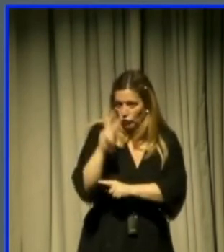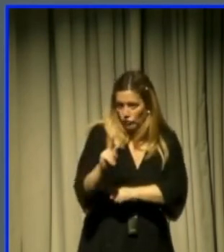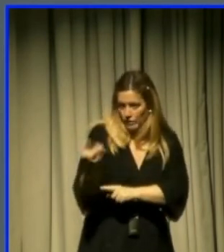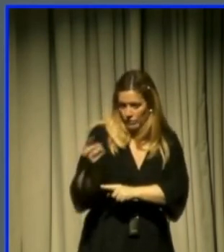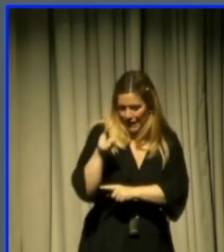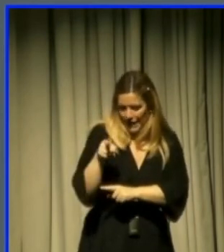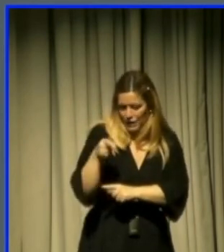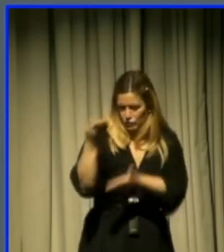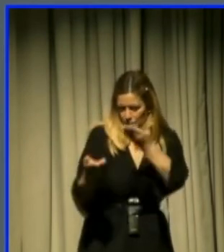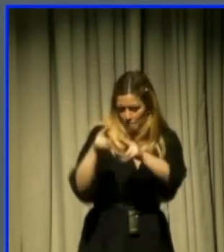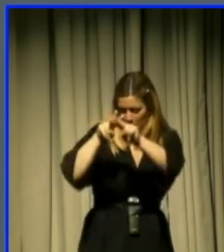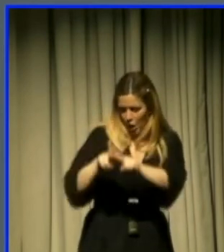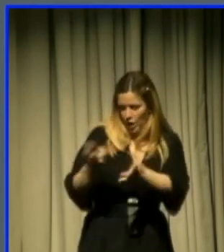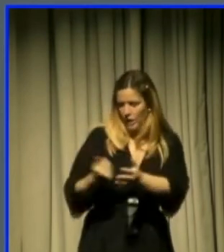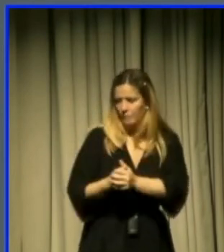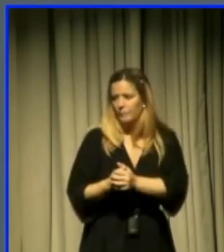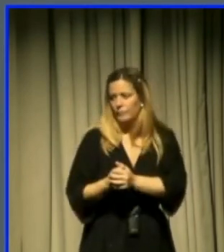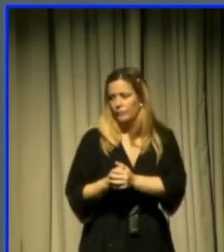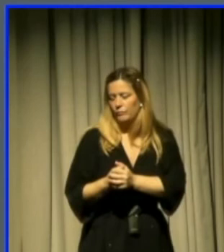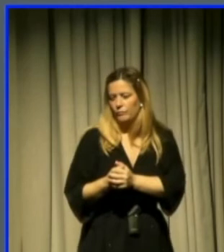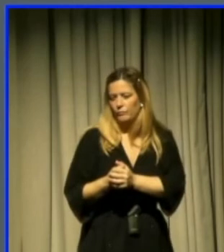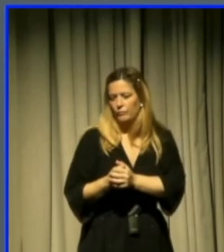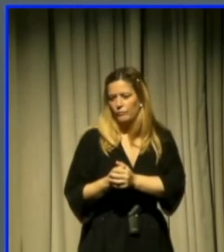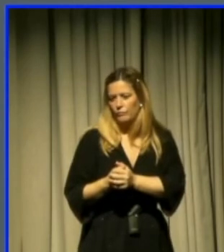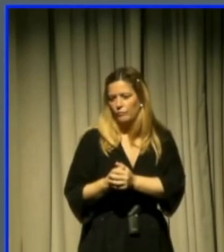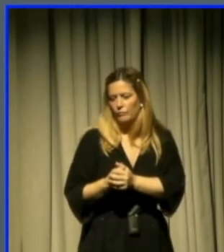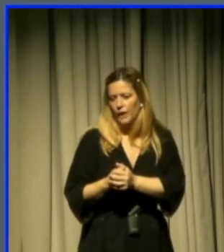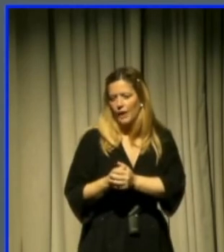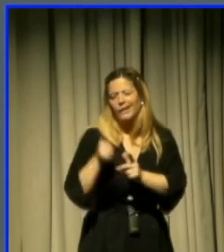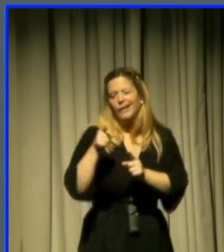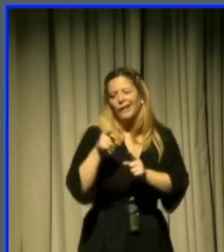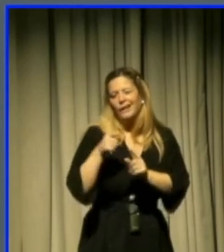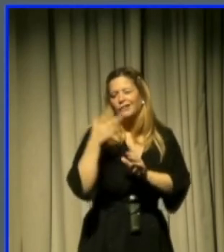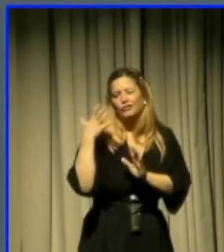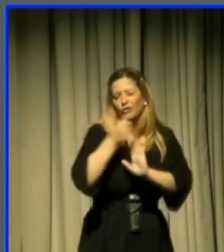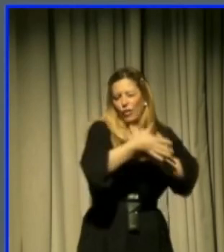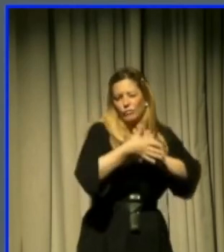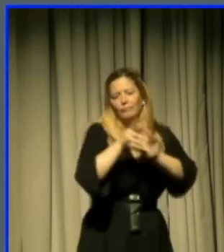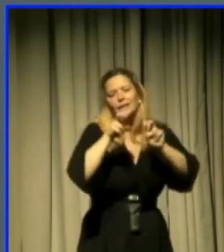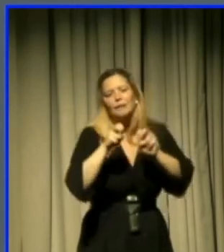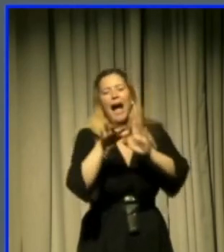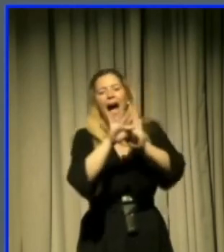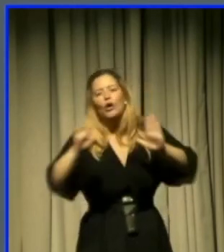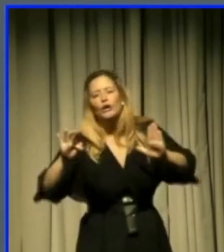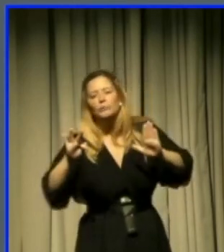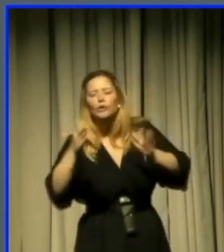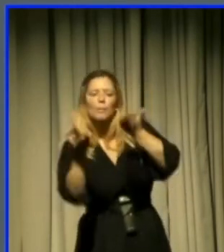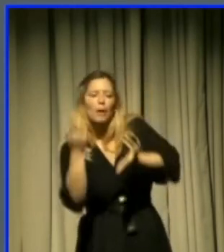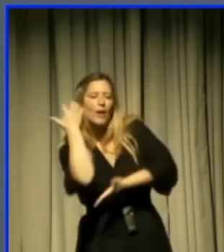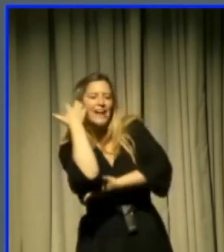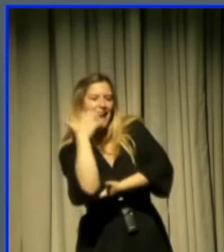rarity algorithms. So we at Nextatlas, we have studied the world of modern social media since